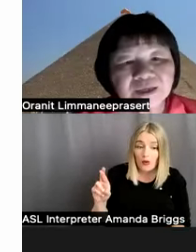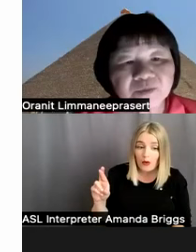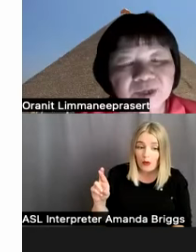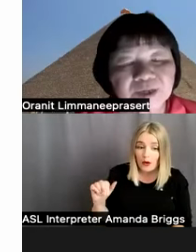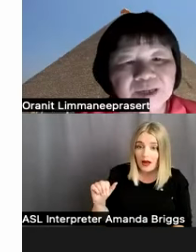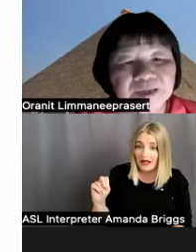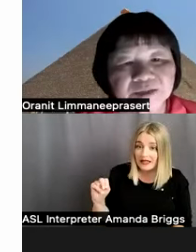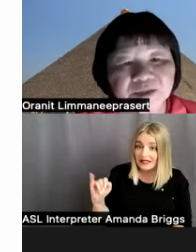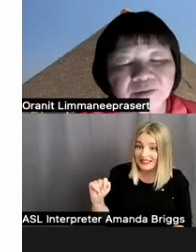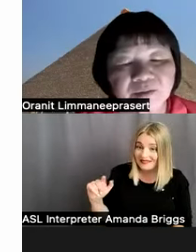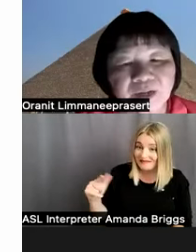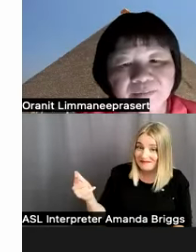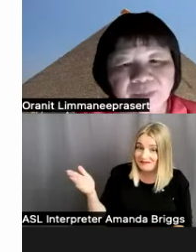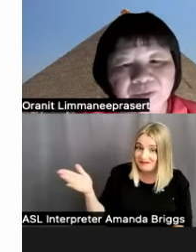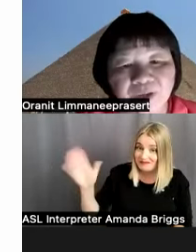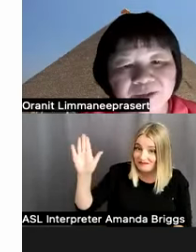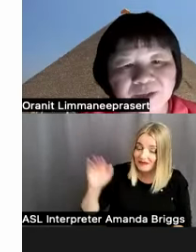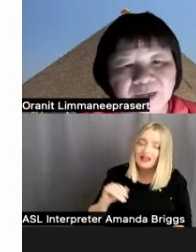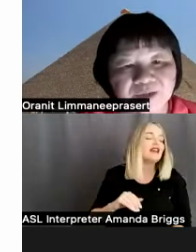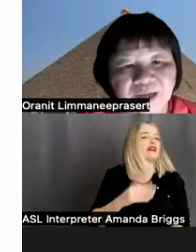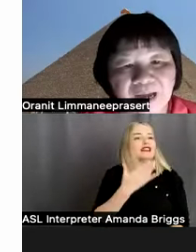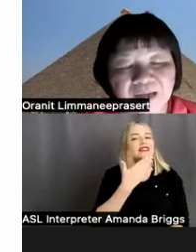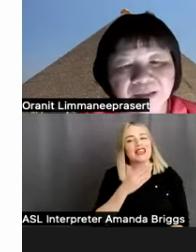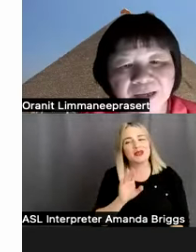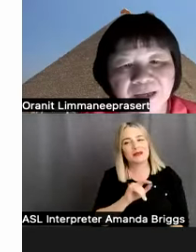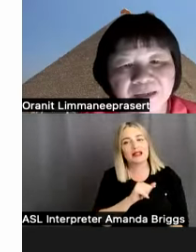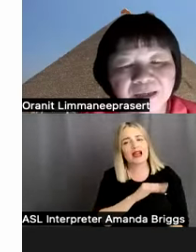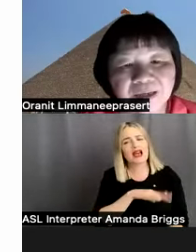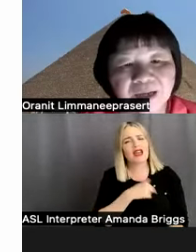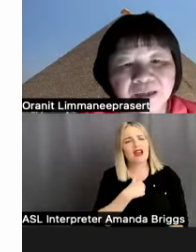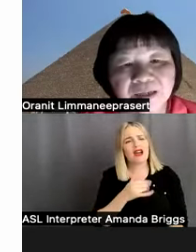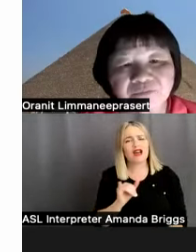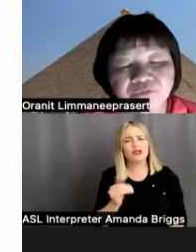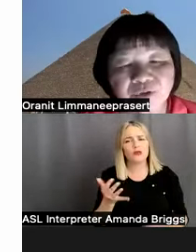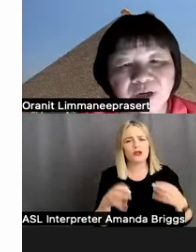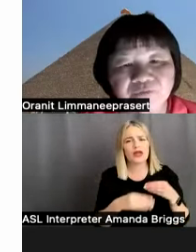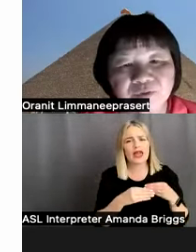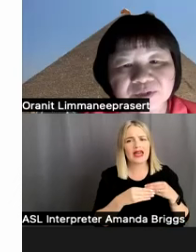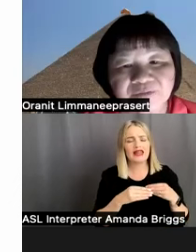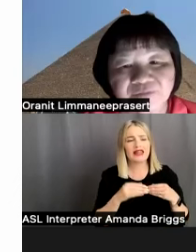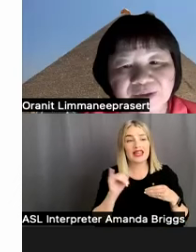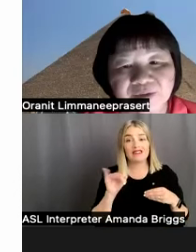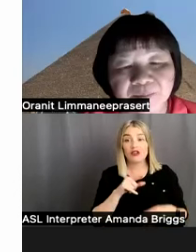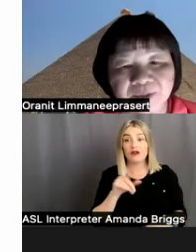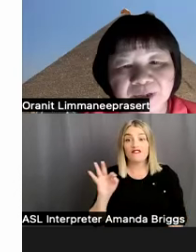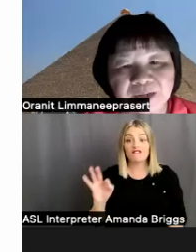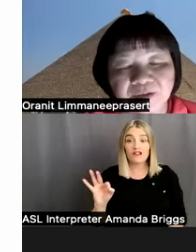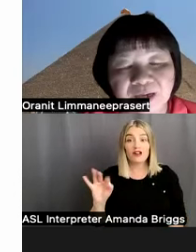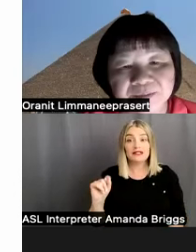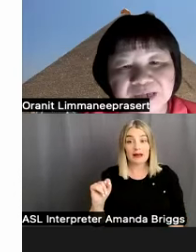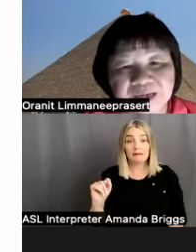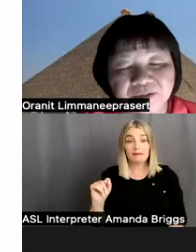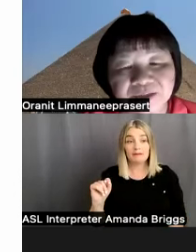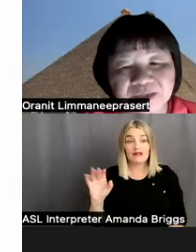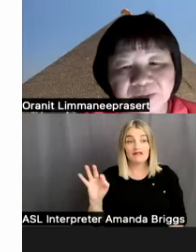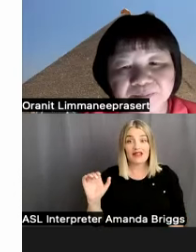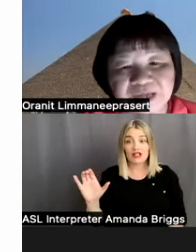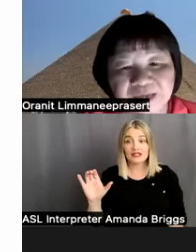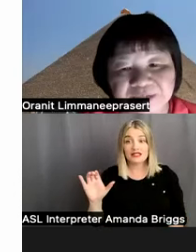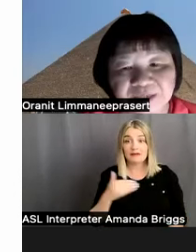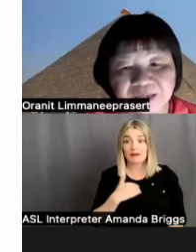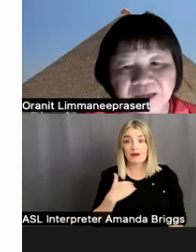thank you, Belinda. So I would also like to add that if you're a full-time faculty member and you have you save